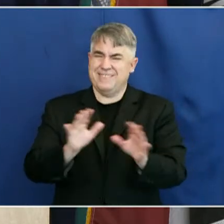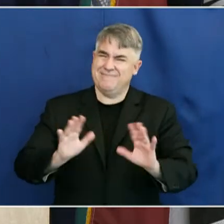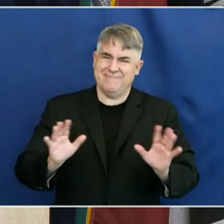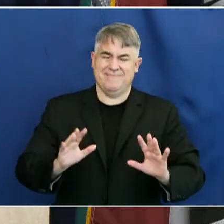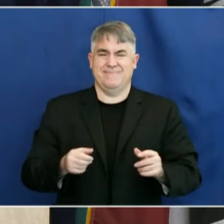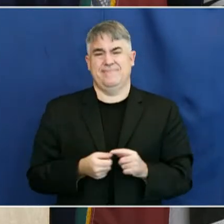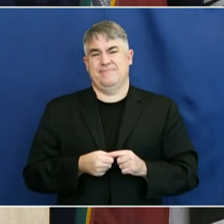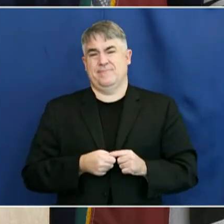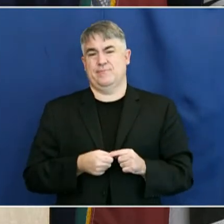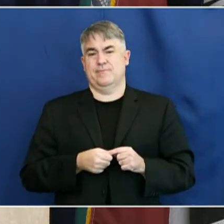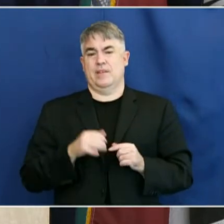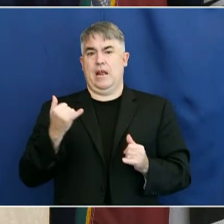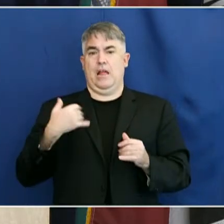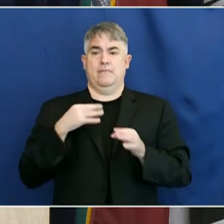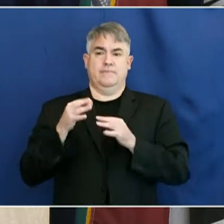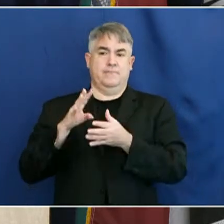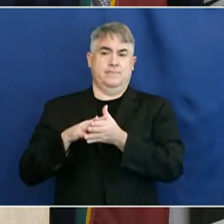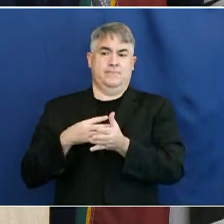into our charts real quick.